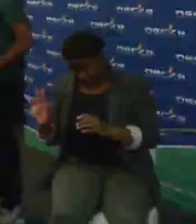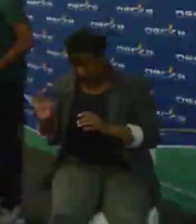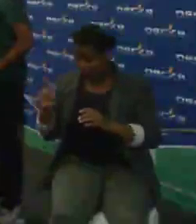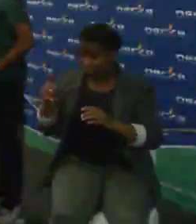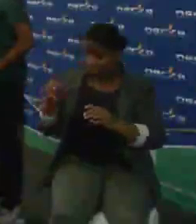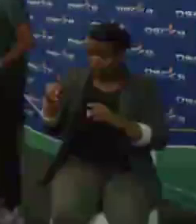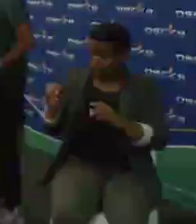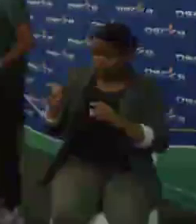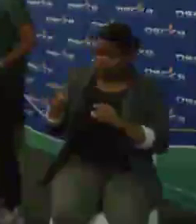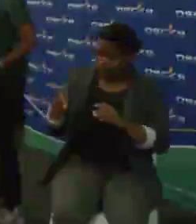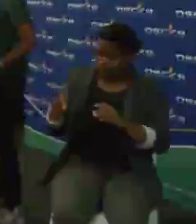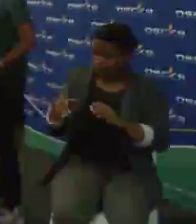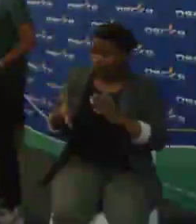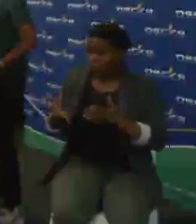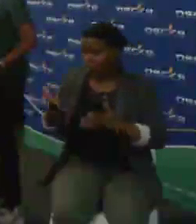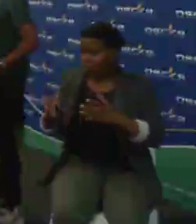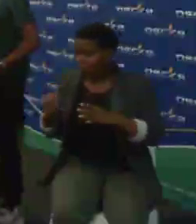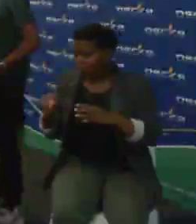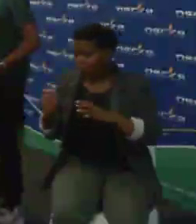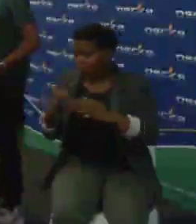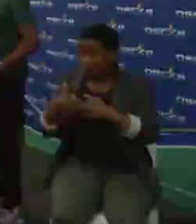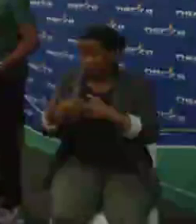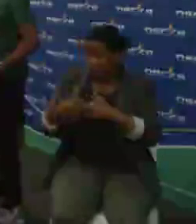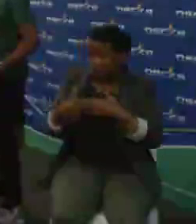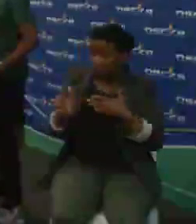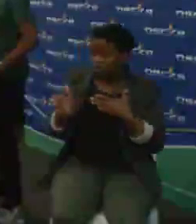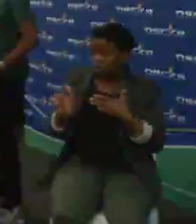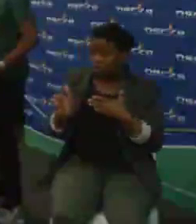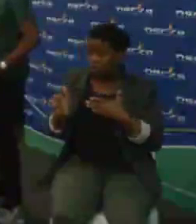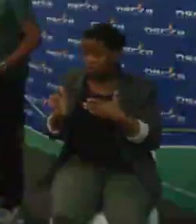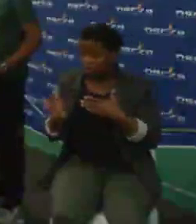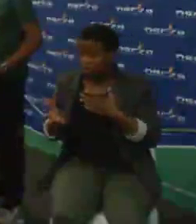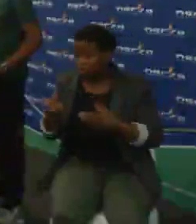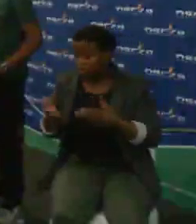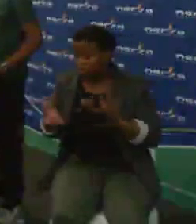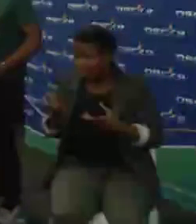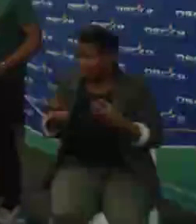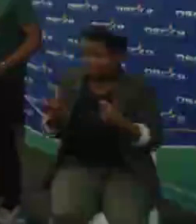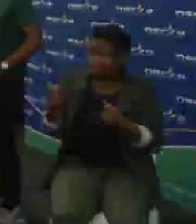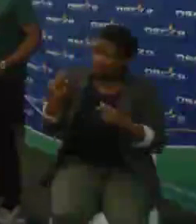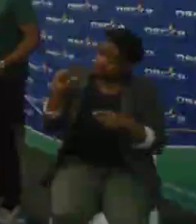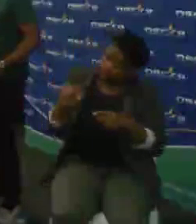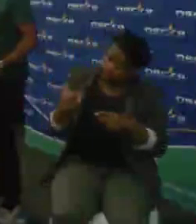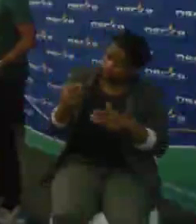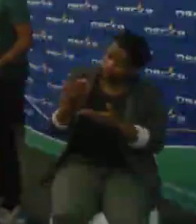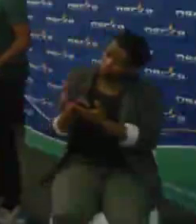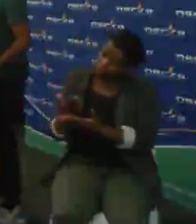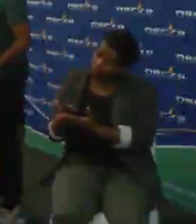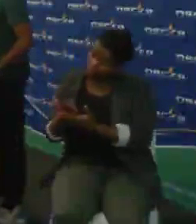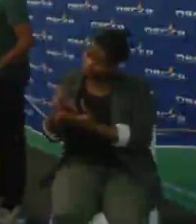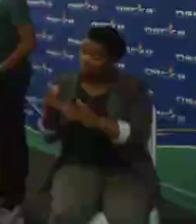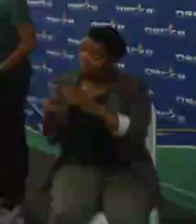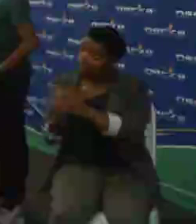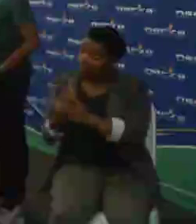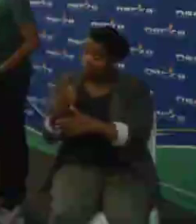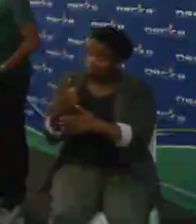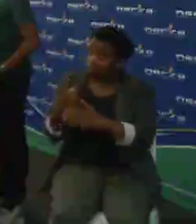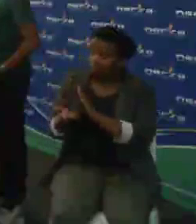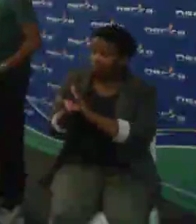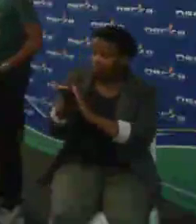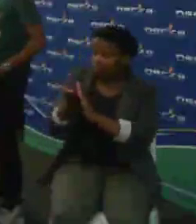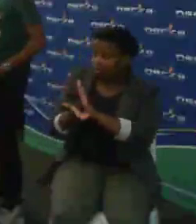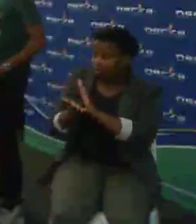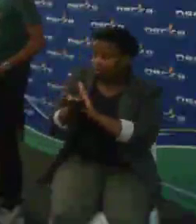RCAs, and there were other reopeners or little applications that were happening, but there was no stability.